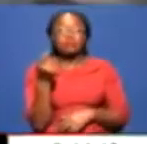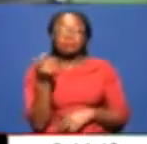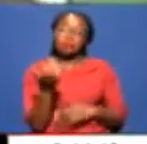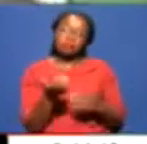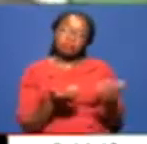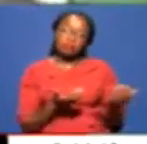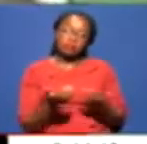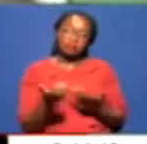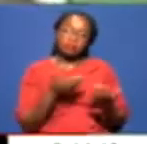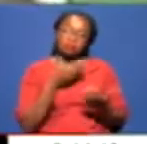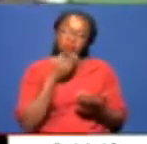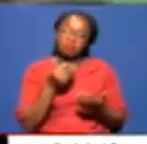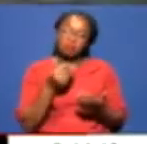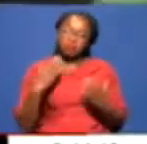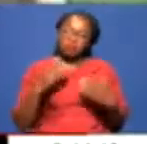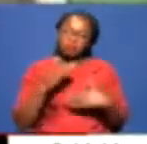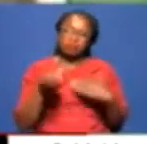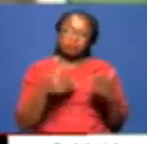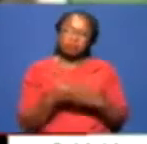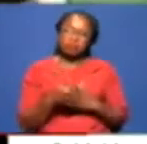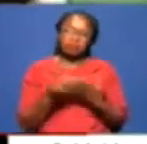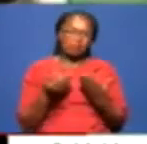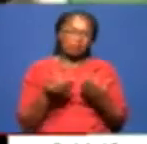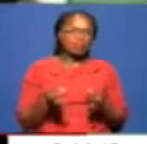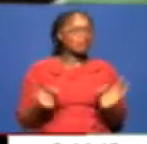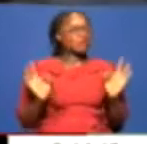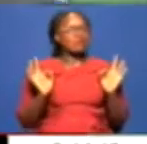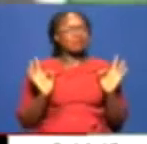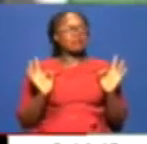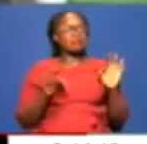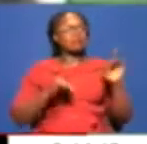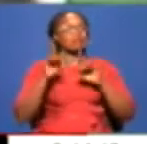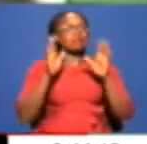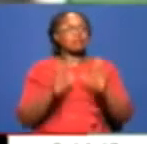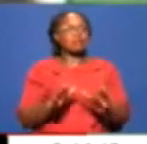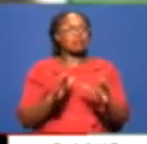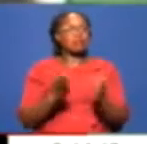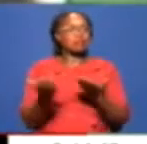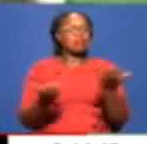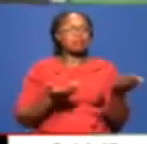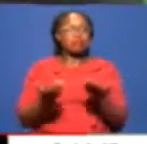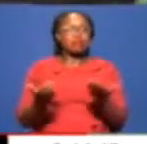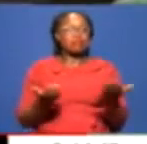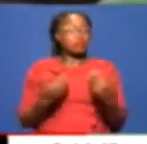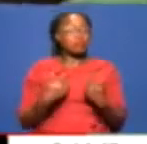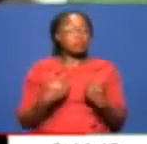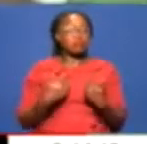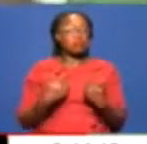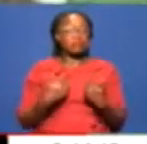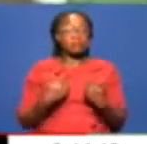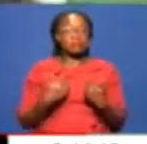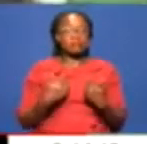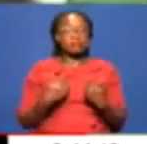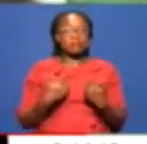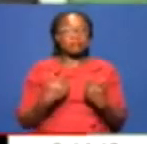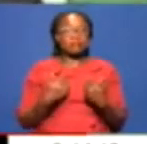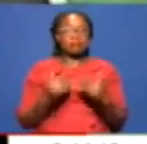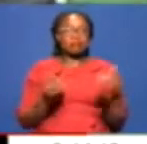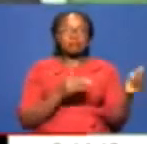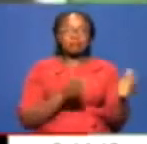businessmen, everybody be free, foreigners do business. You have unlimited